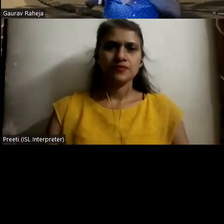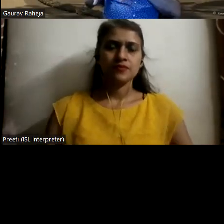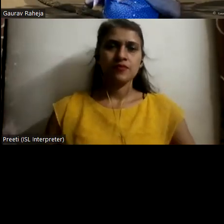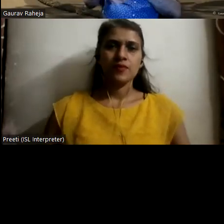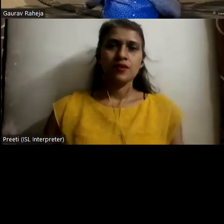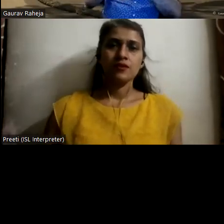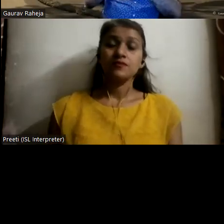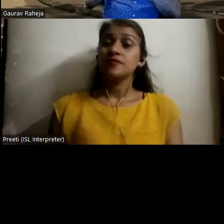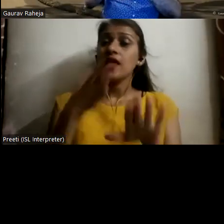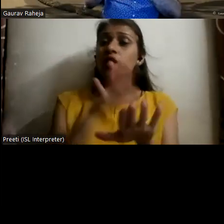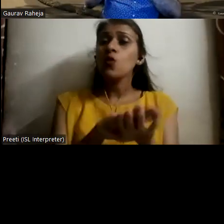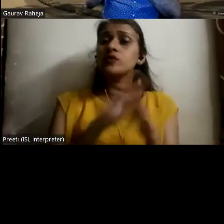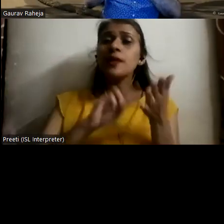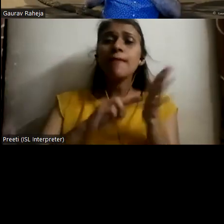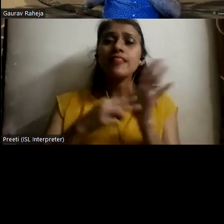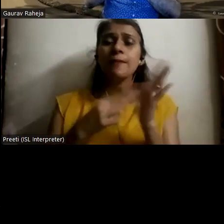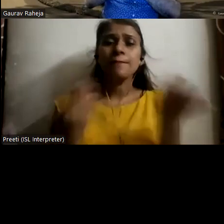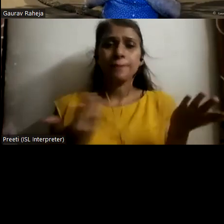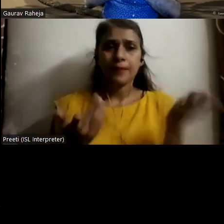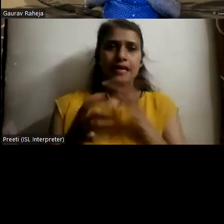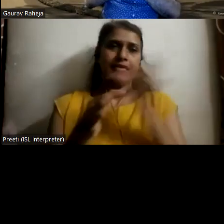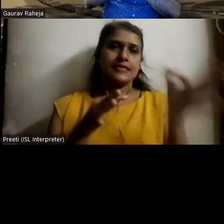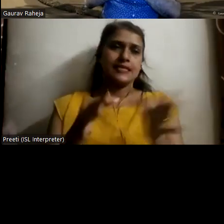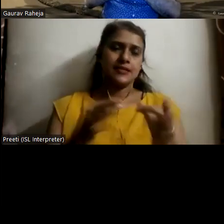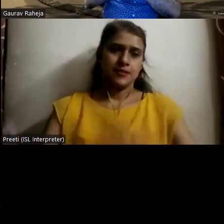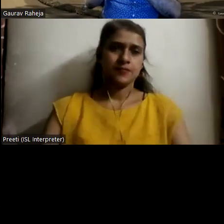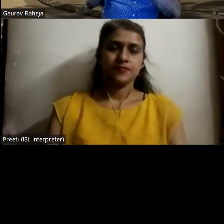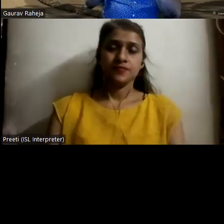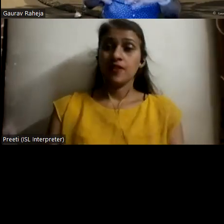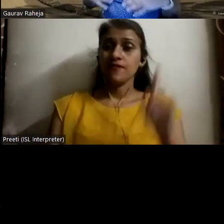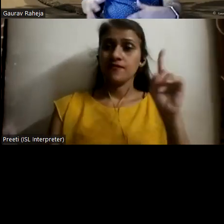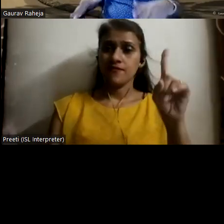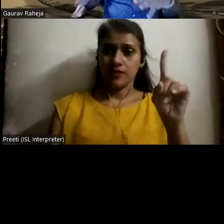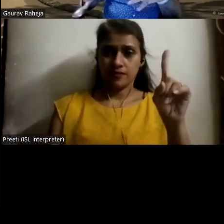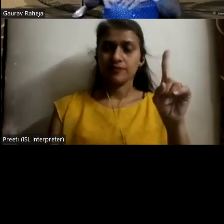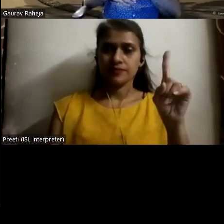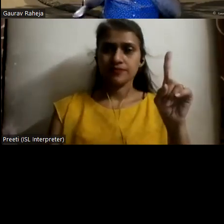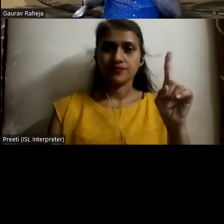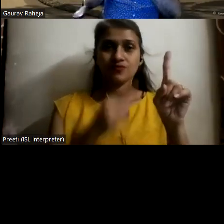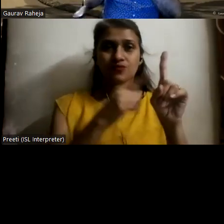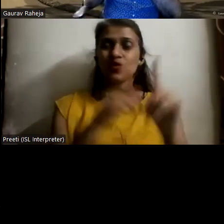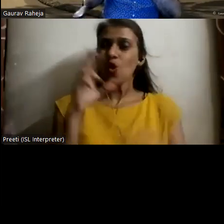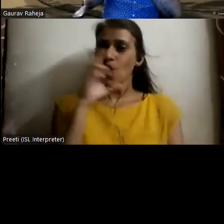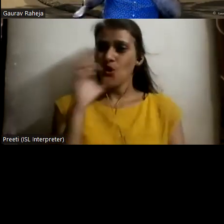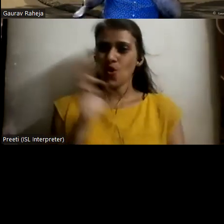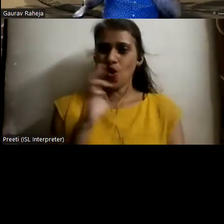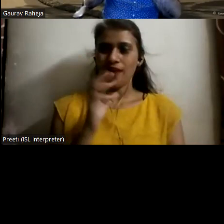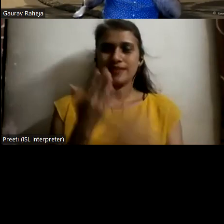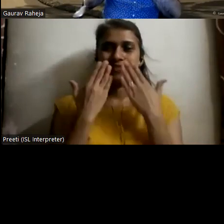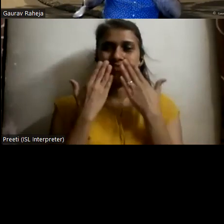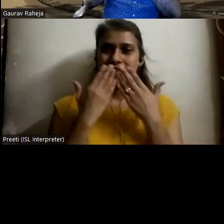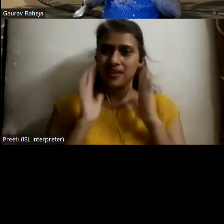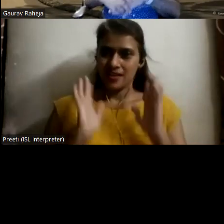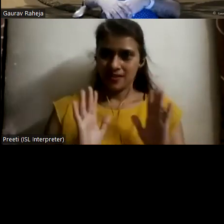what it is not. For example, there's one example is if you're studying in your college and your